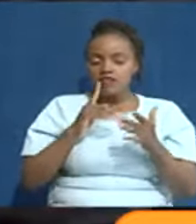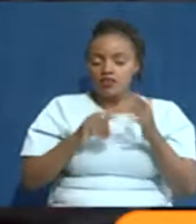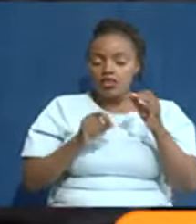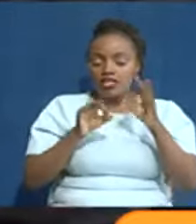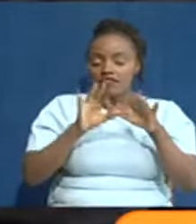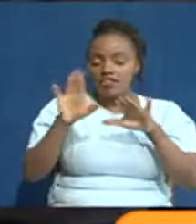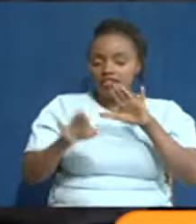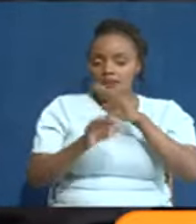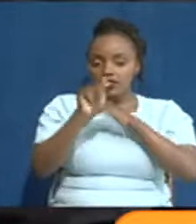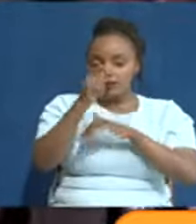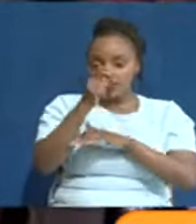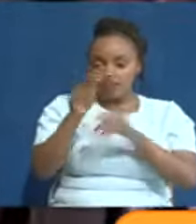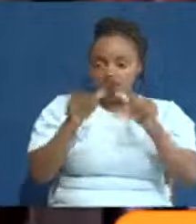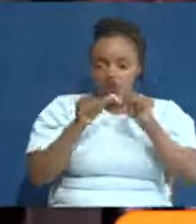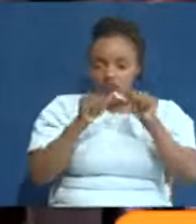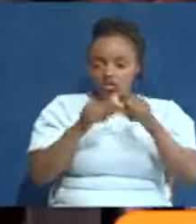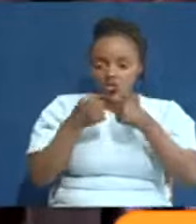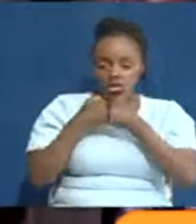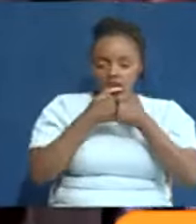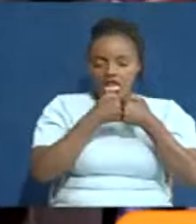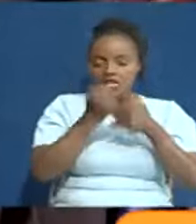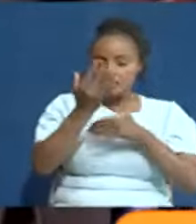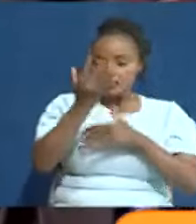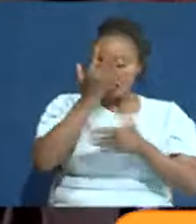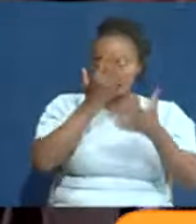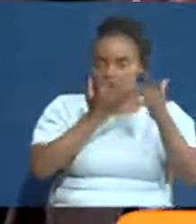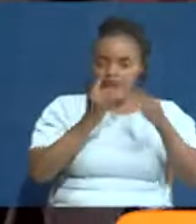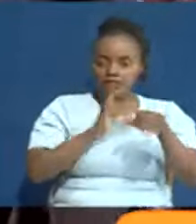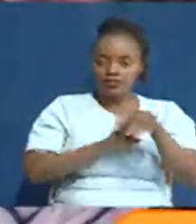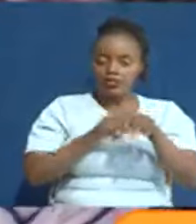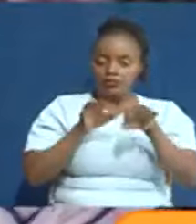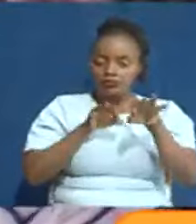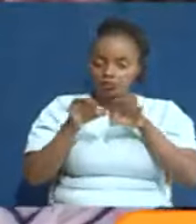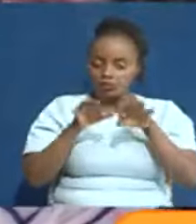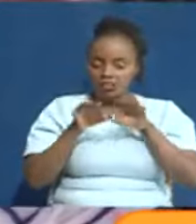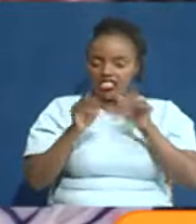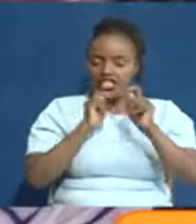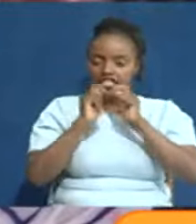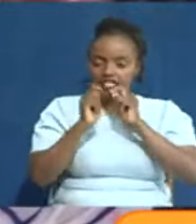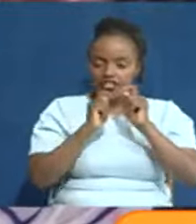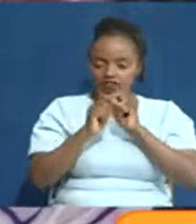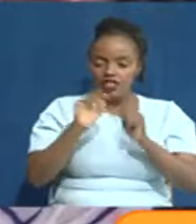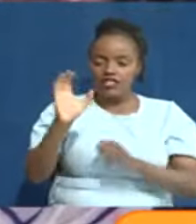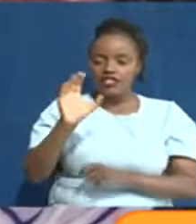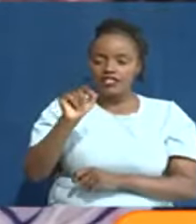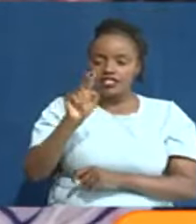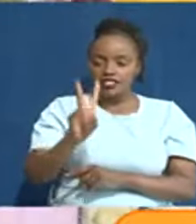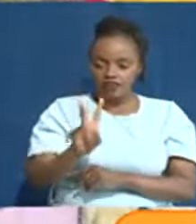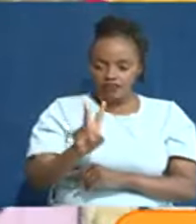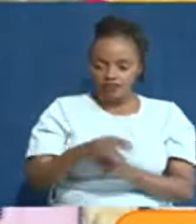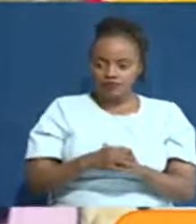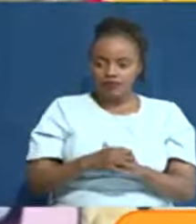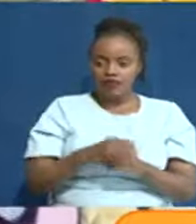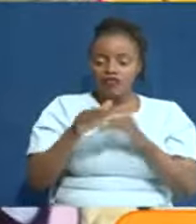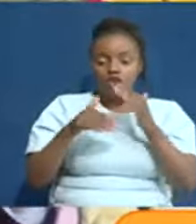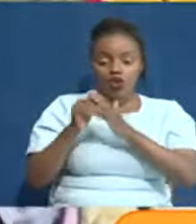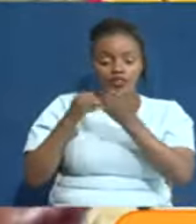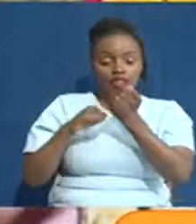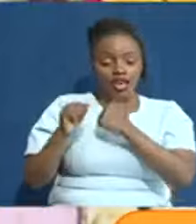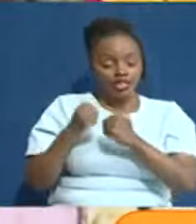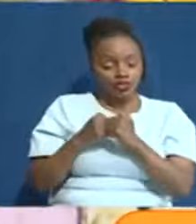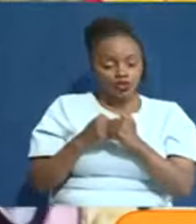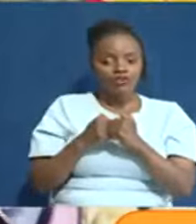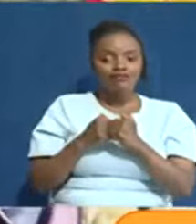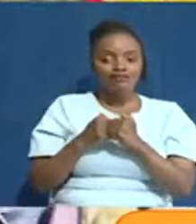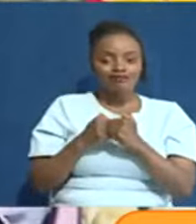in command continue to face humiliation, as he revealed in an exclusive interview with Citizen TV. For every action, there